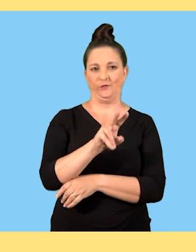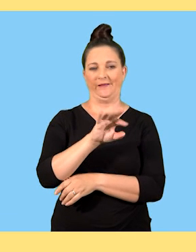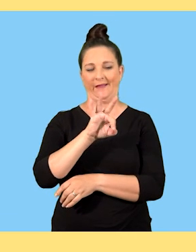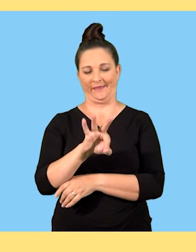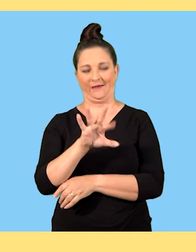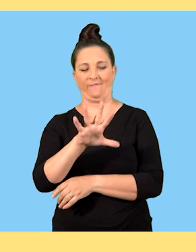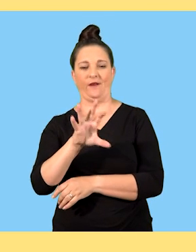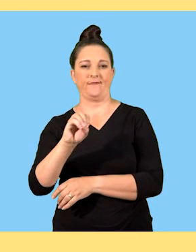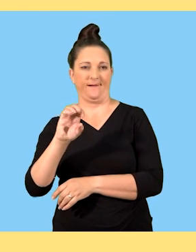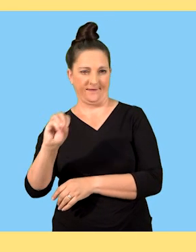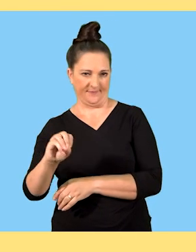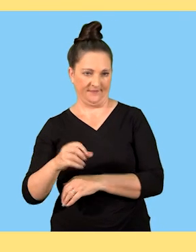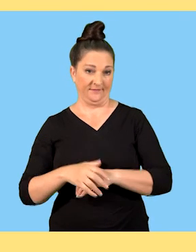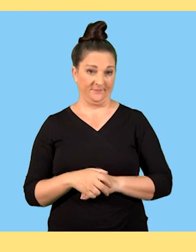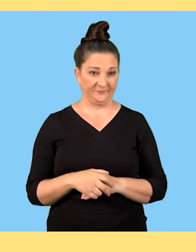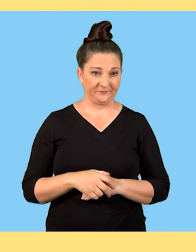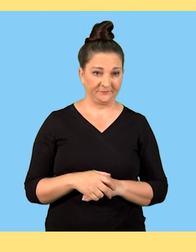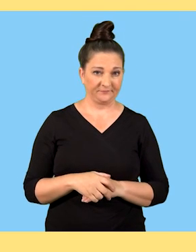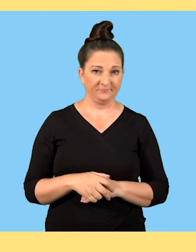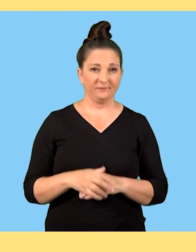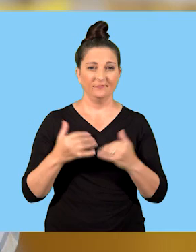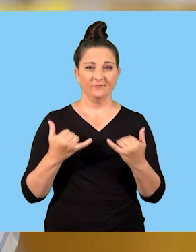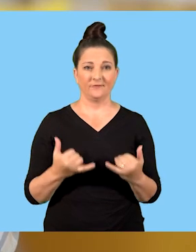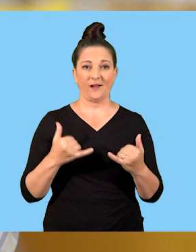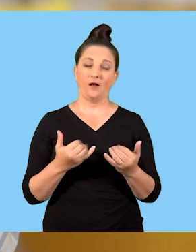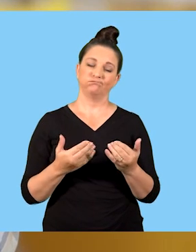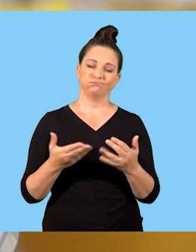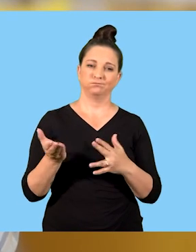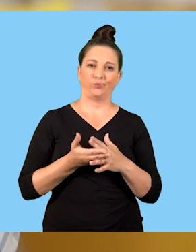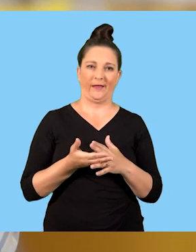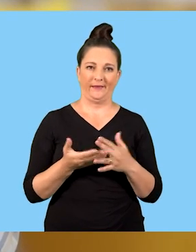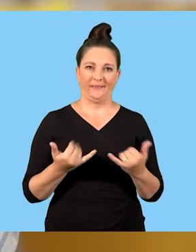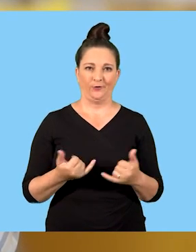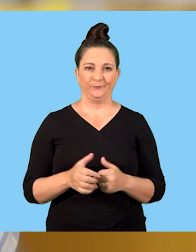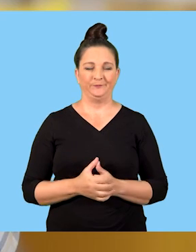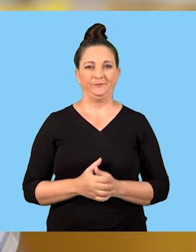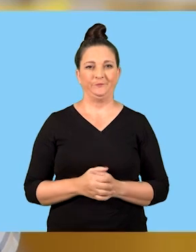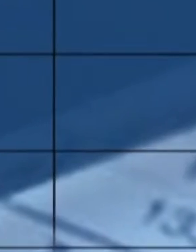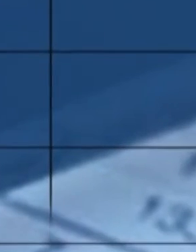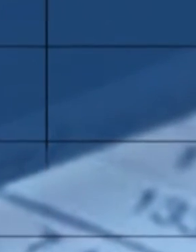23,500. Dear learners, let's go for an ad break and I'll see you shortly.